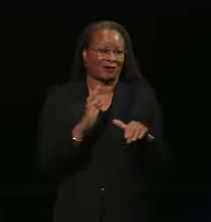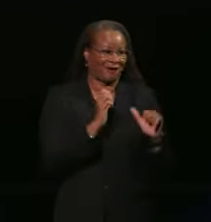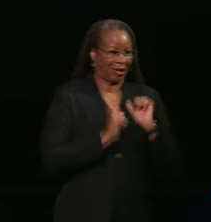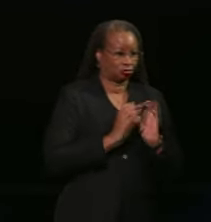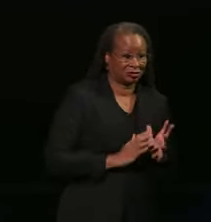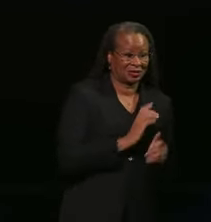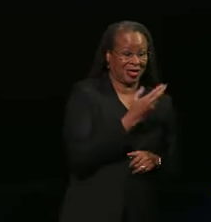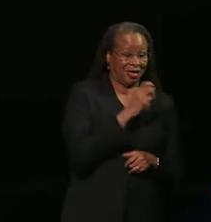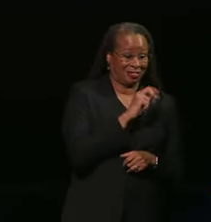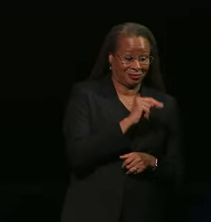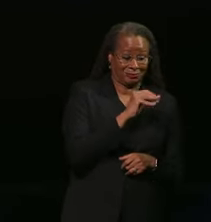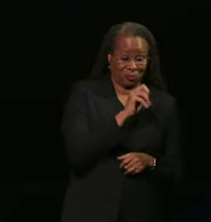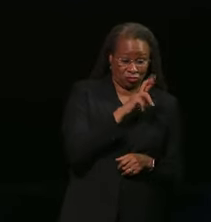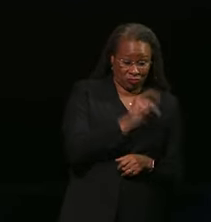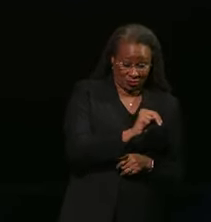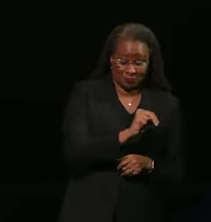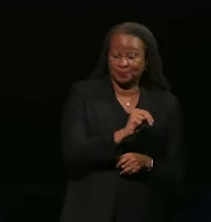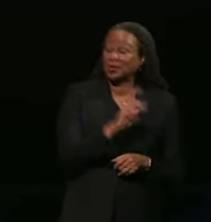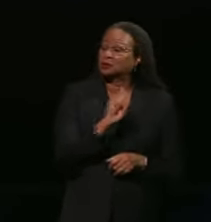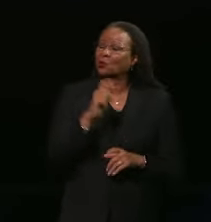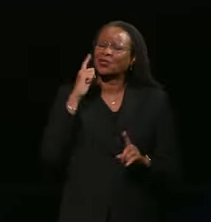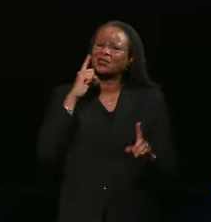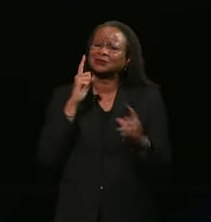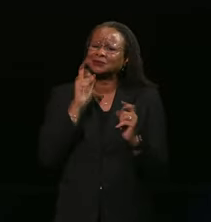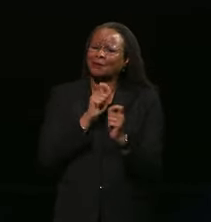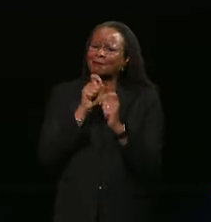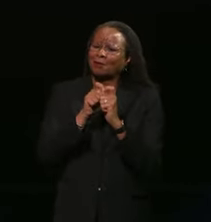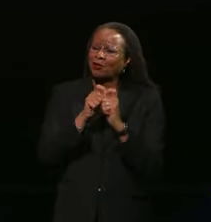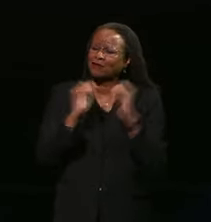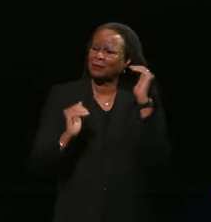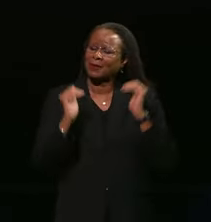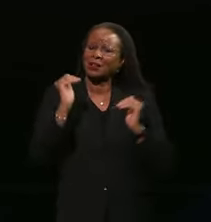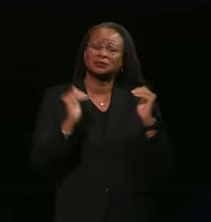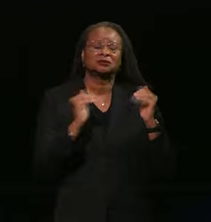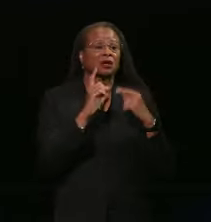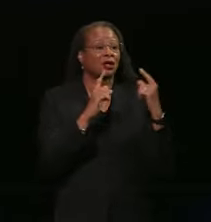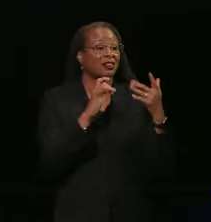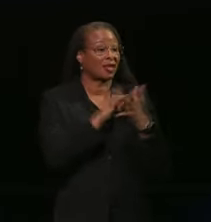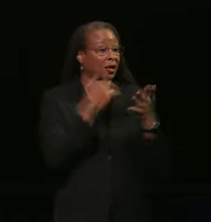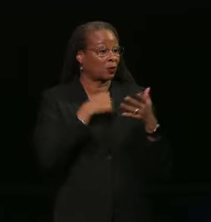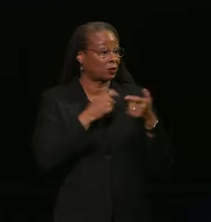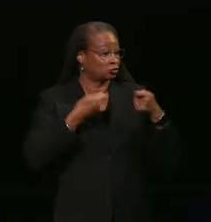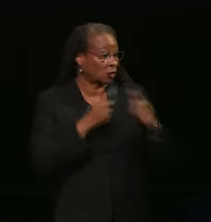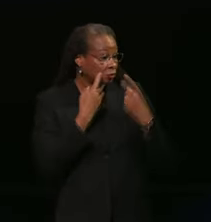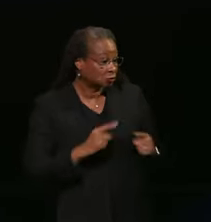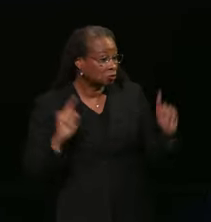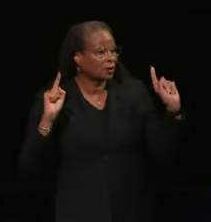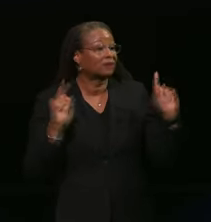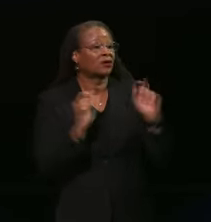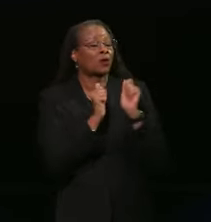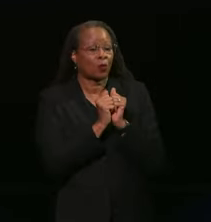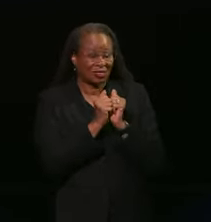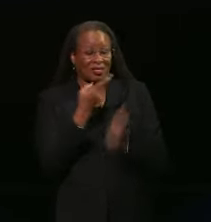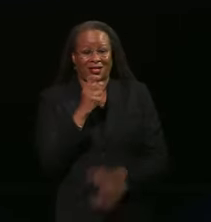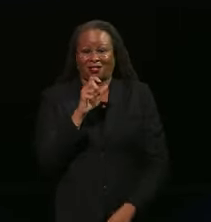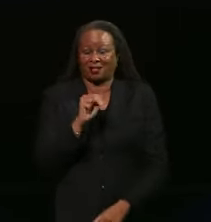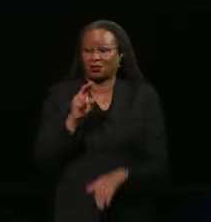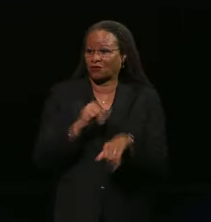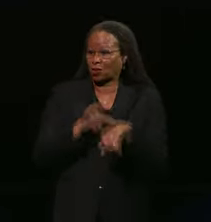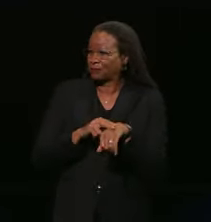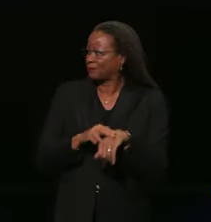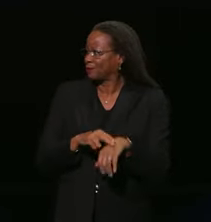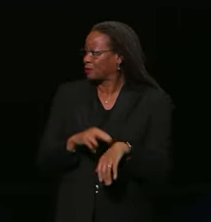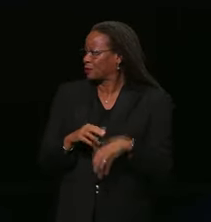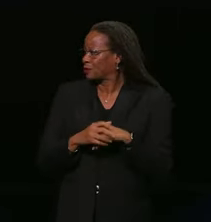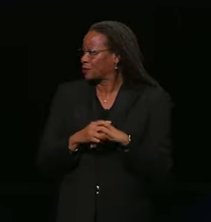know what I mean? So I think that it was the perfect balance that we tried to achieve with Helen, of course. Did you always